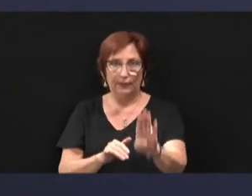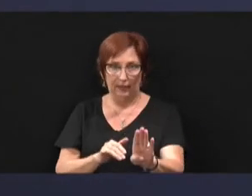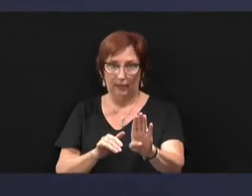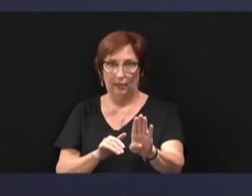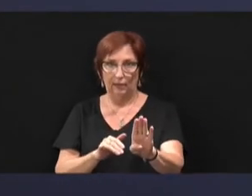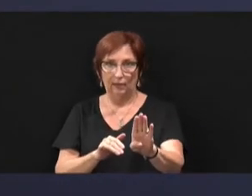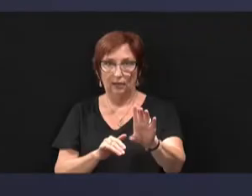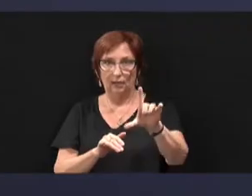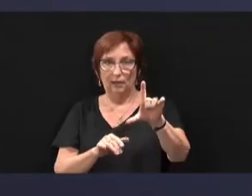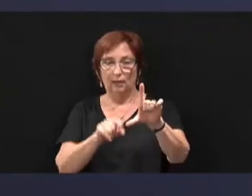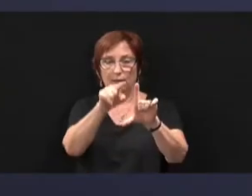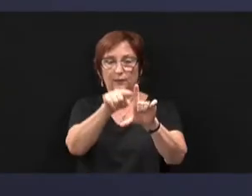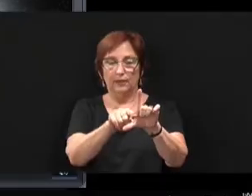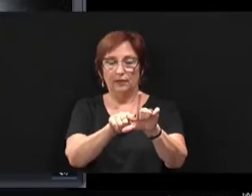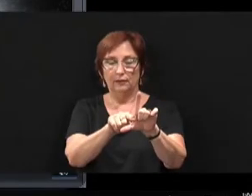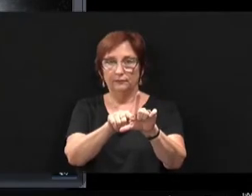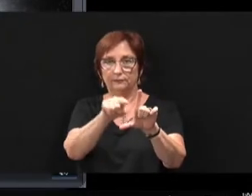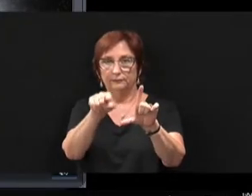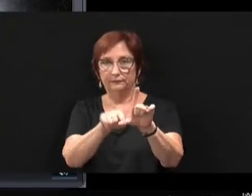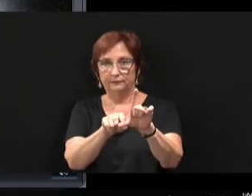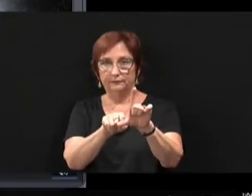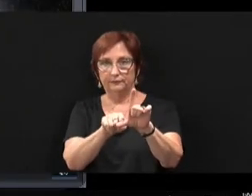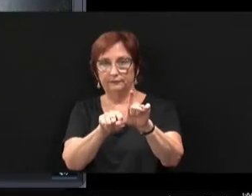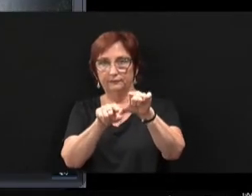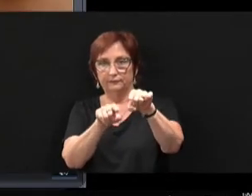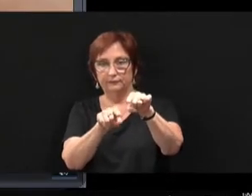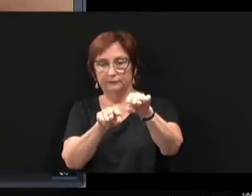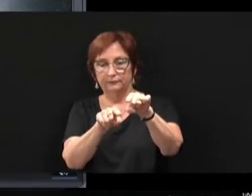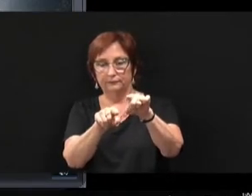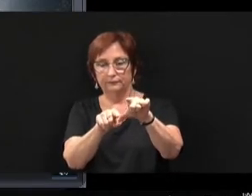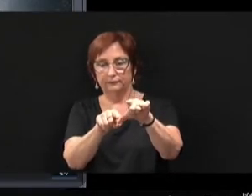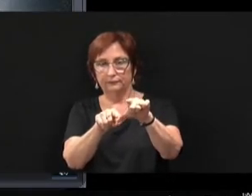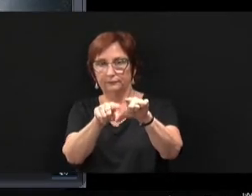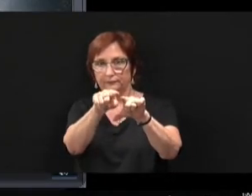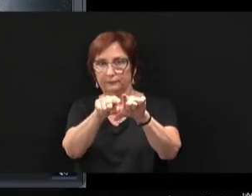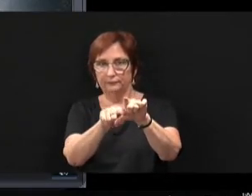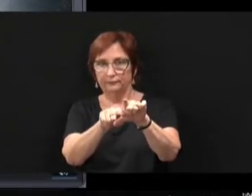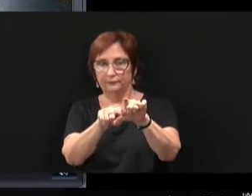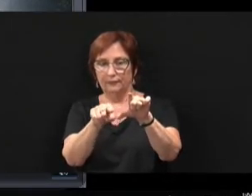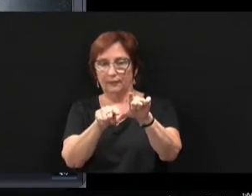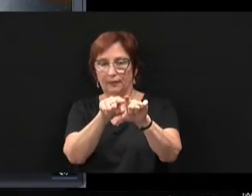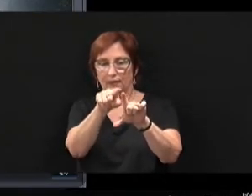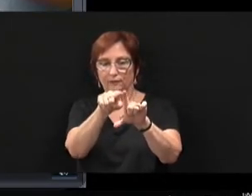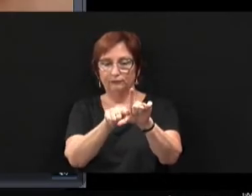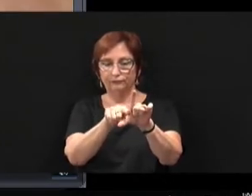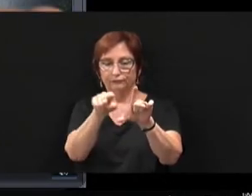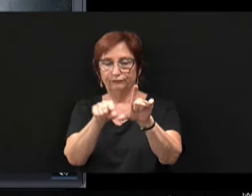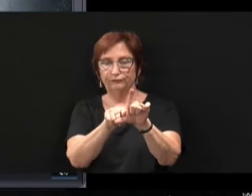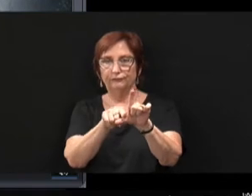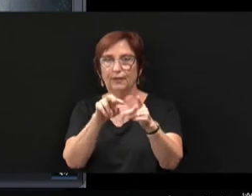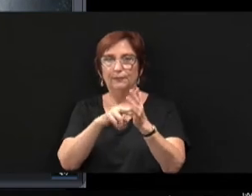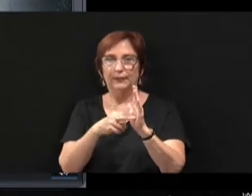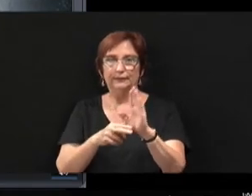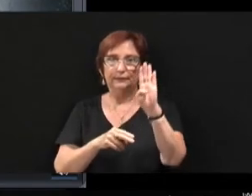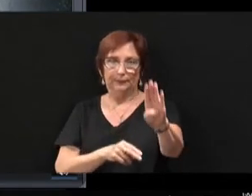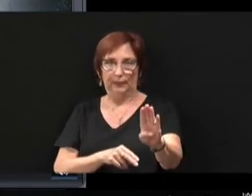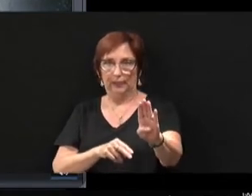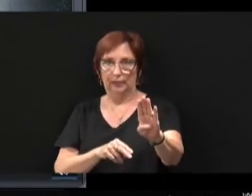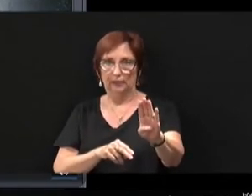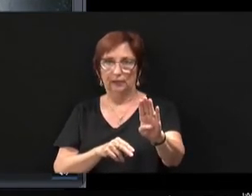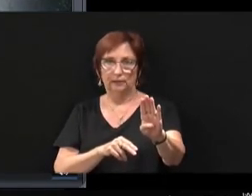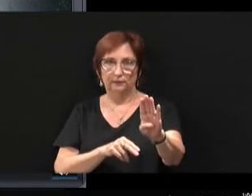I try this one with the word, okay, there's my finger on there, ball sits on it, must be a